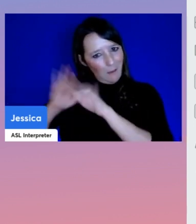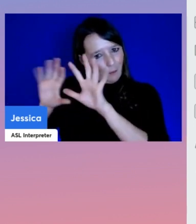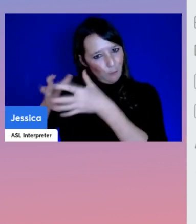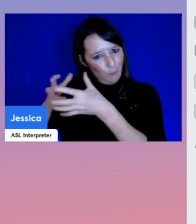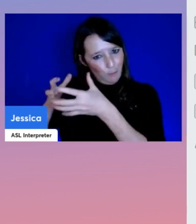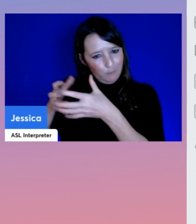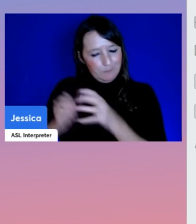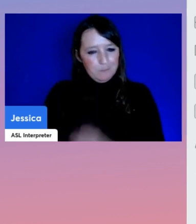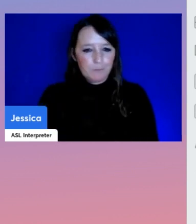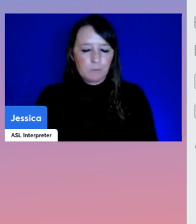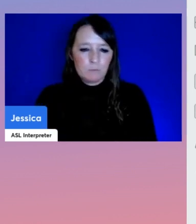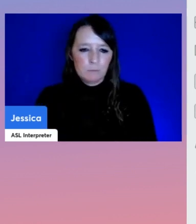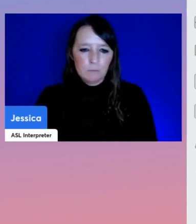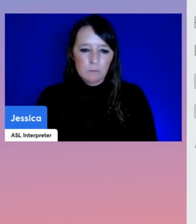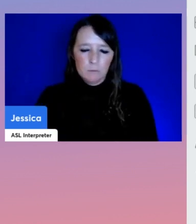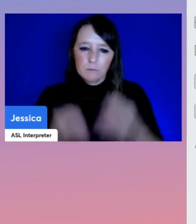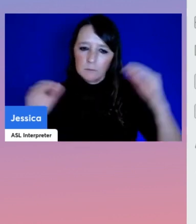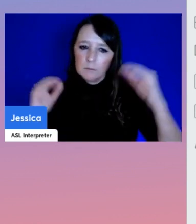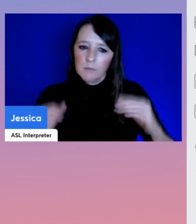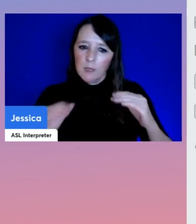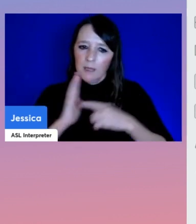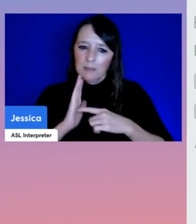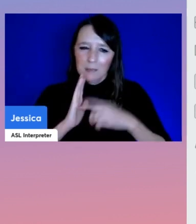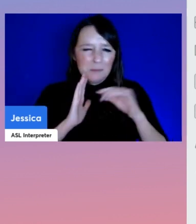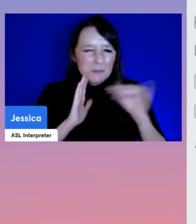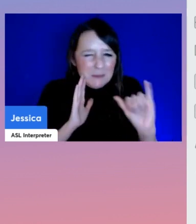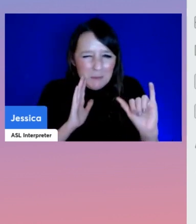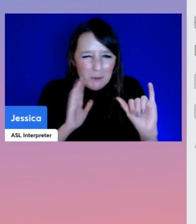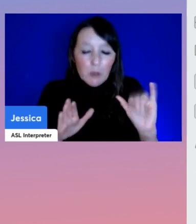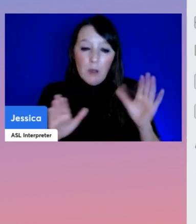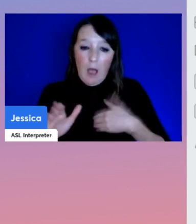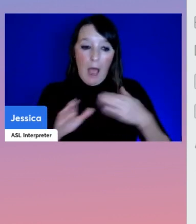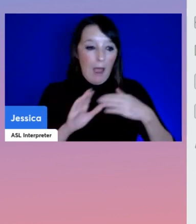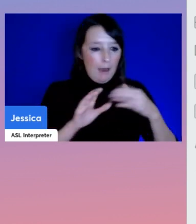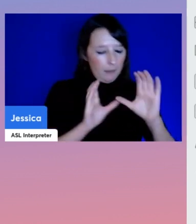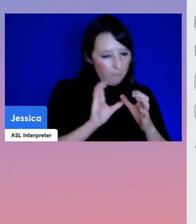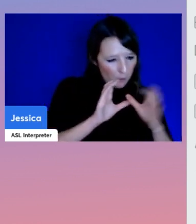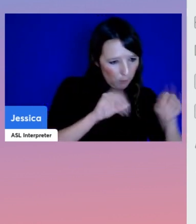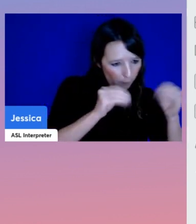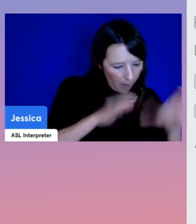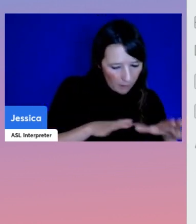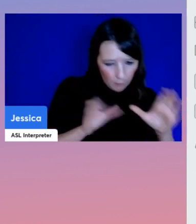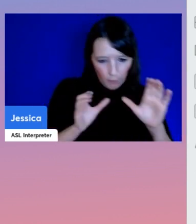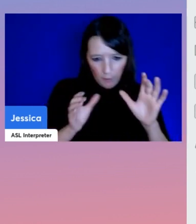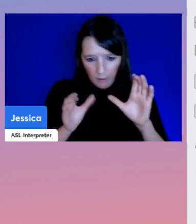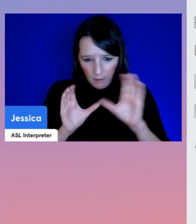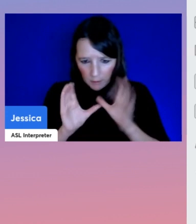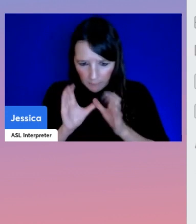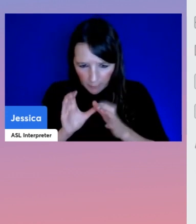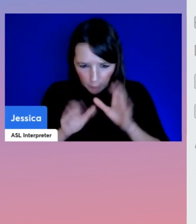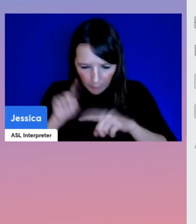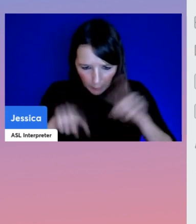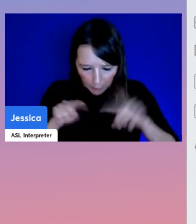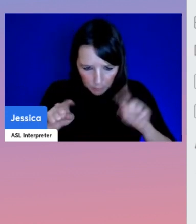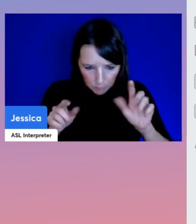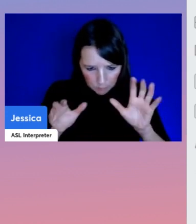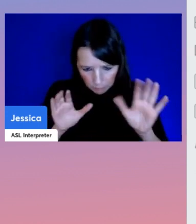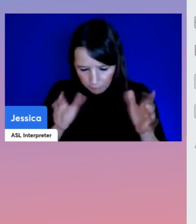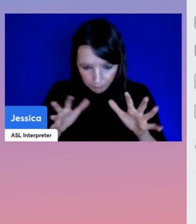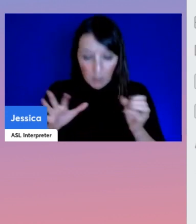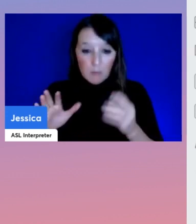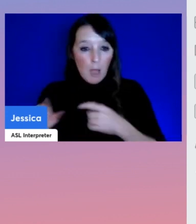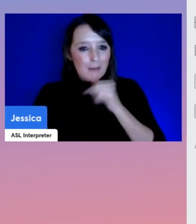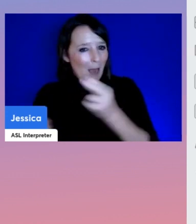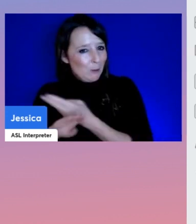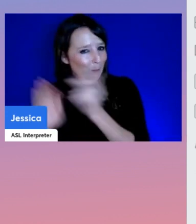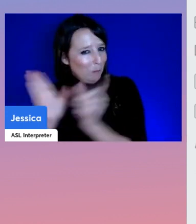The second example here looks very similar. I configure my provider, I configure my variables, but instead of using the publish module, I'm just